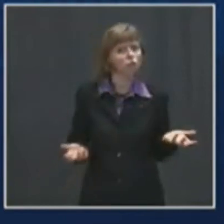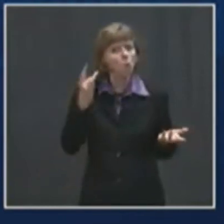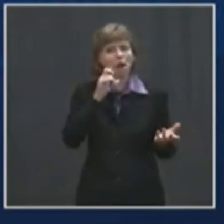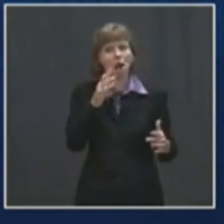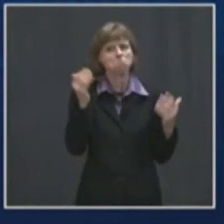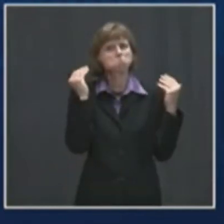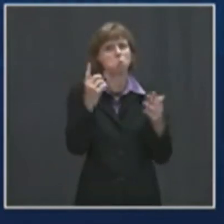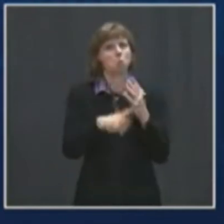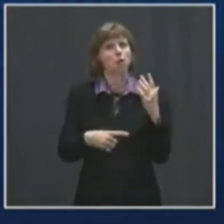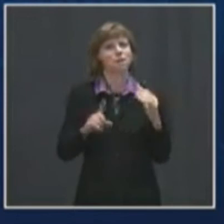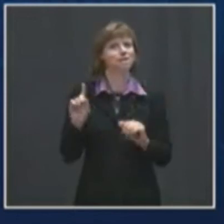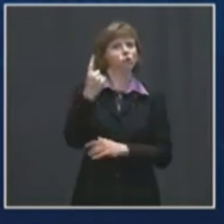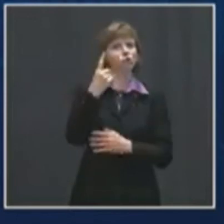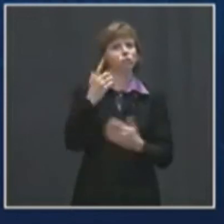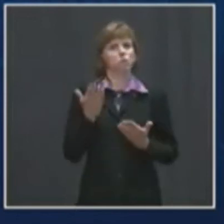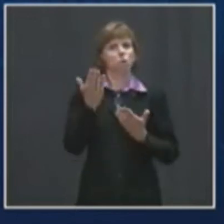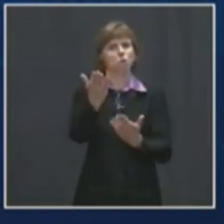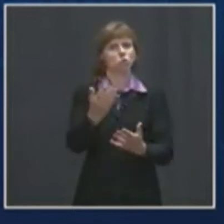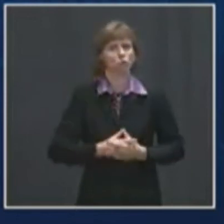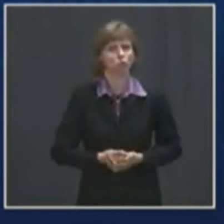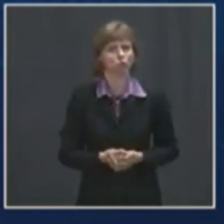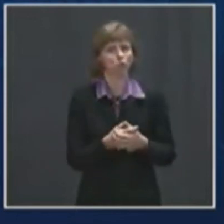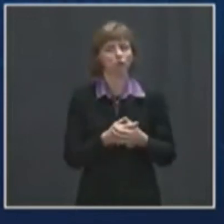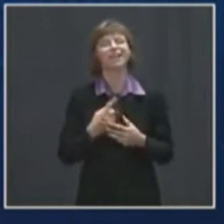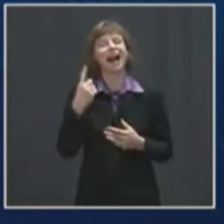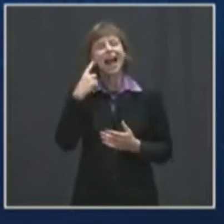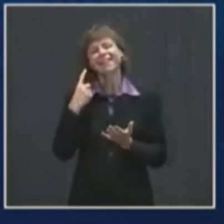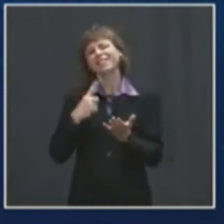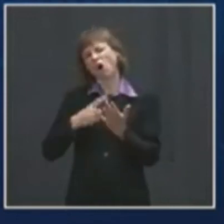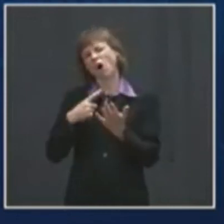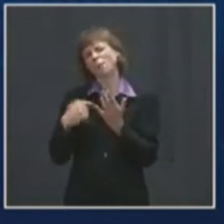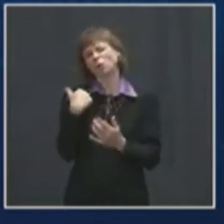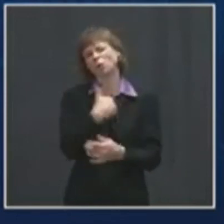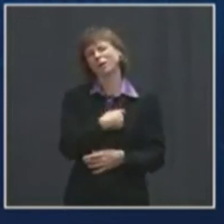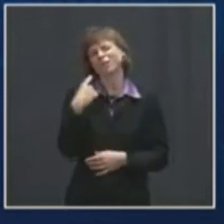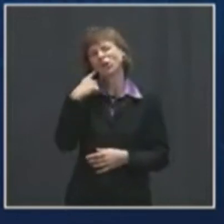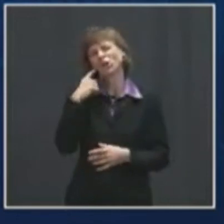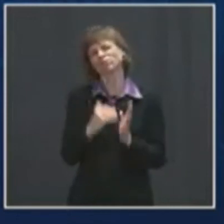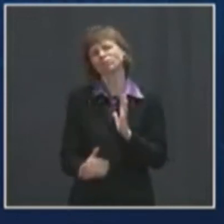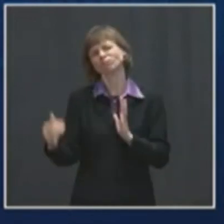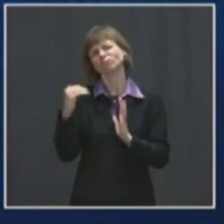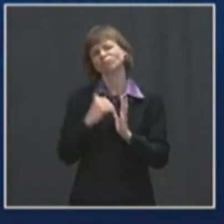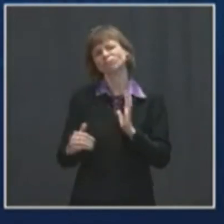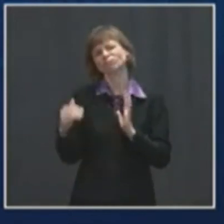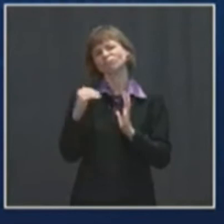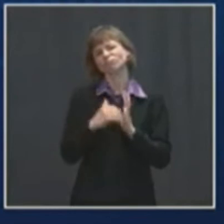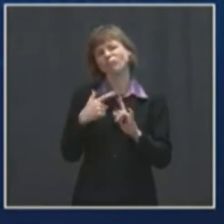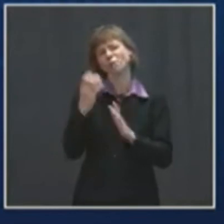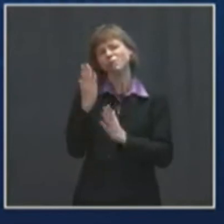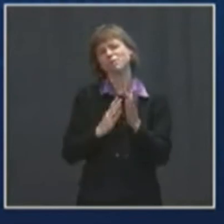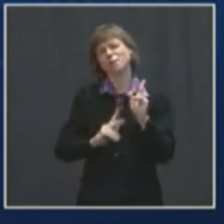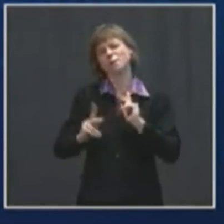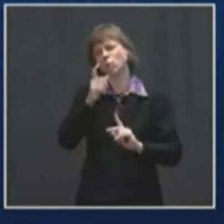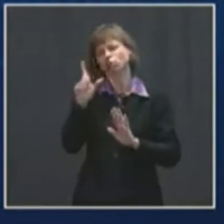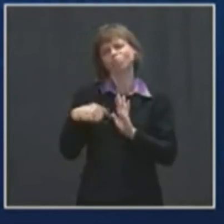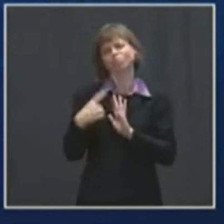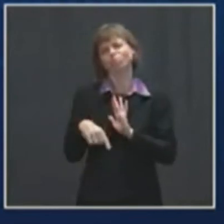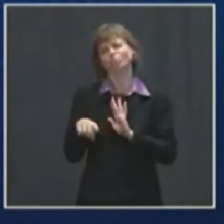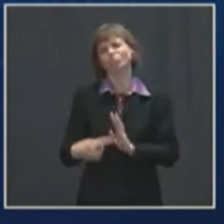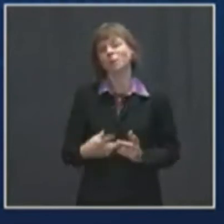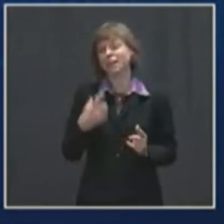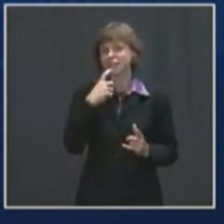originally proposed? I think the argument is one that we've heard consistently from some critics, which say that those at the very top